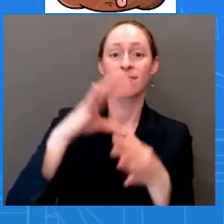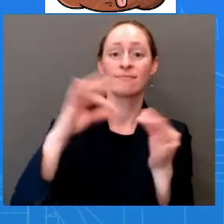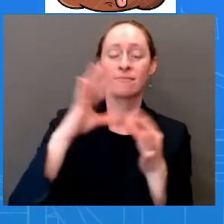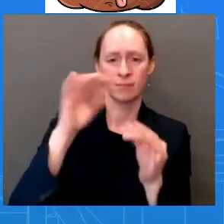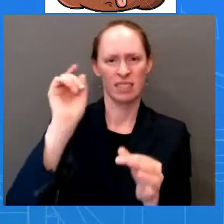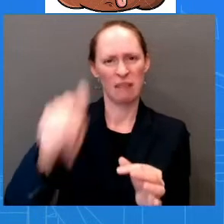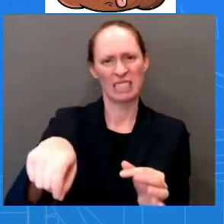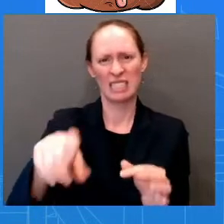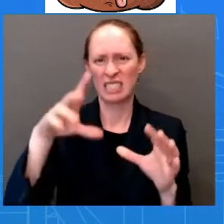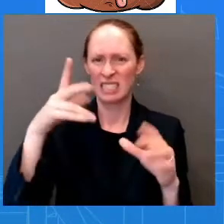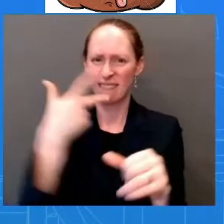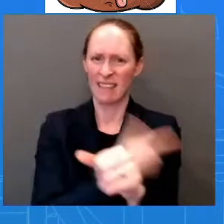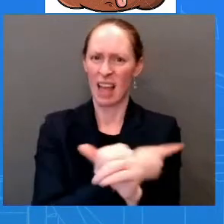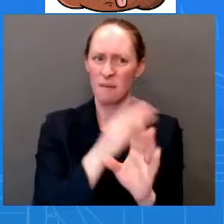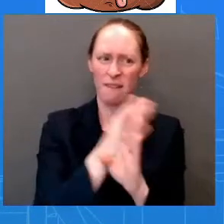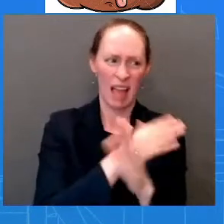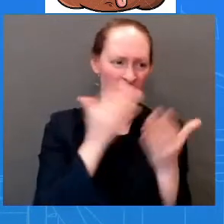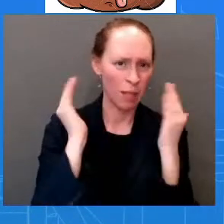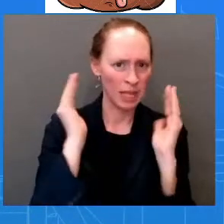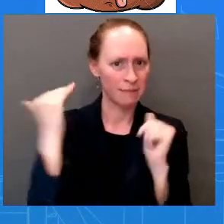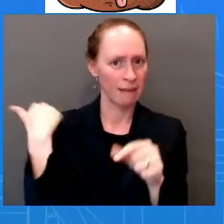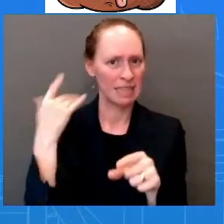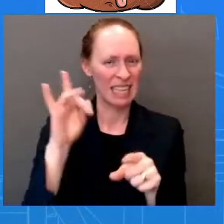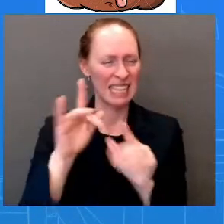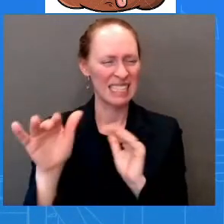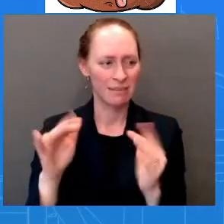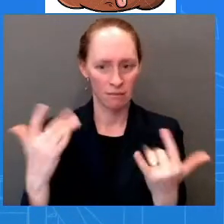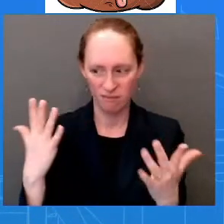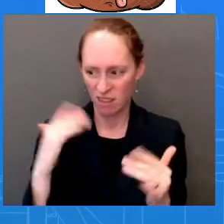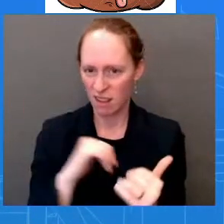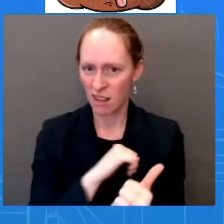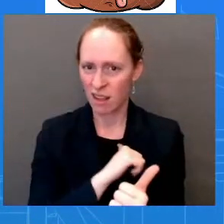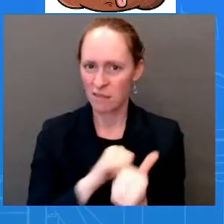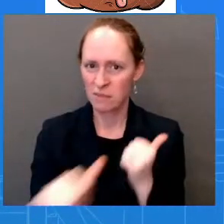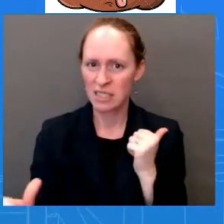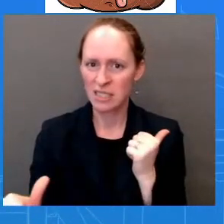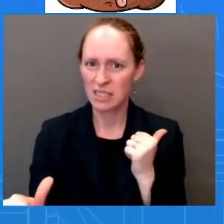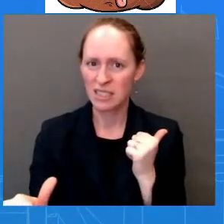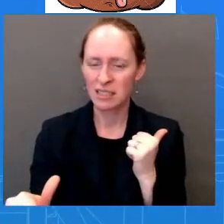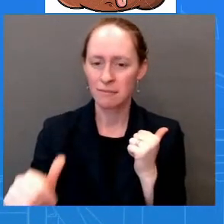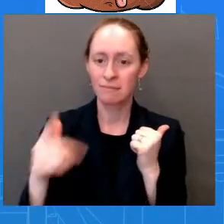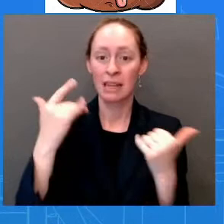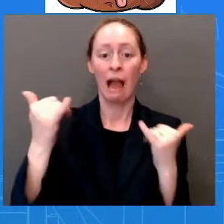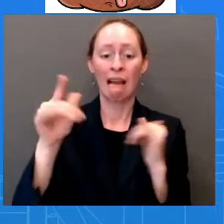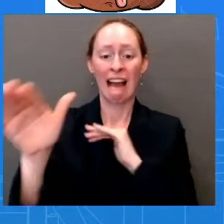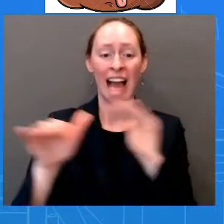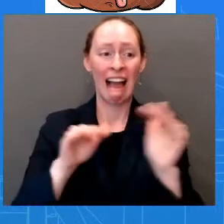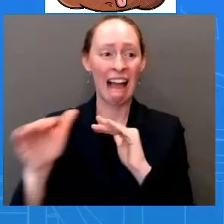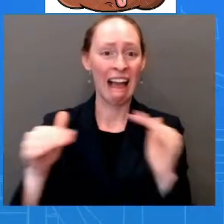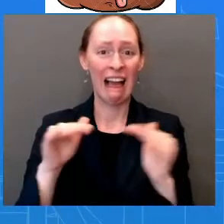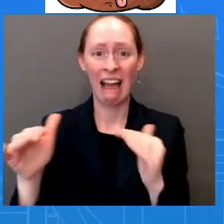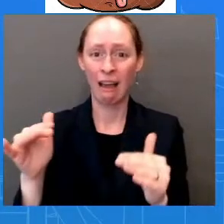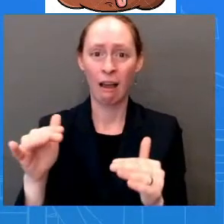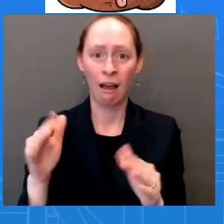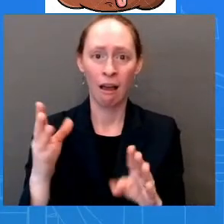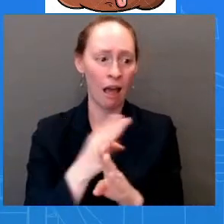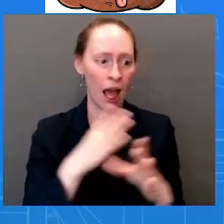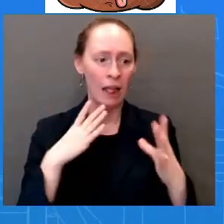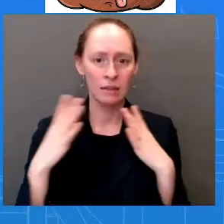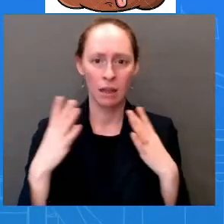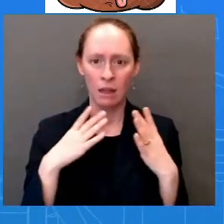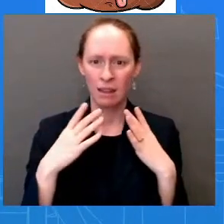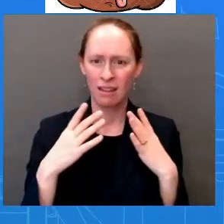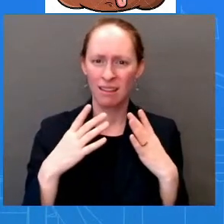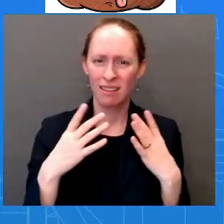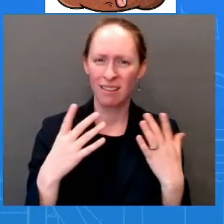were saying to get fully protected for the holidays, this already had to happen before. Why wasn't there this sprint, this outreach before, when it really would have had a